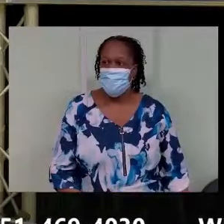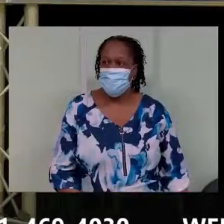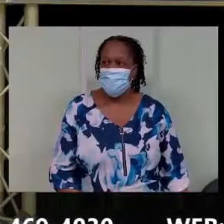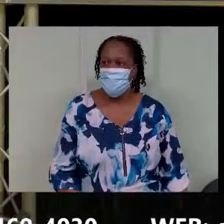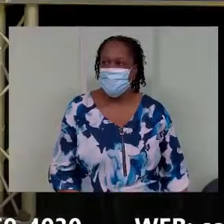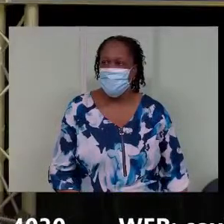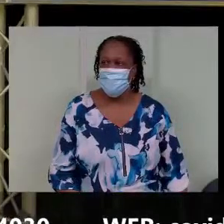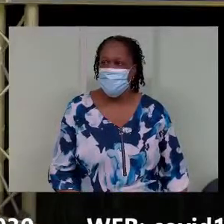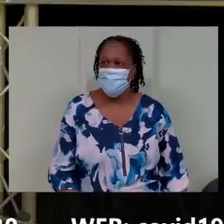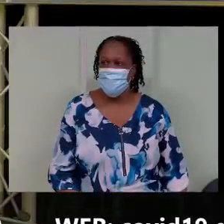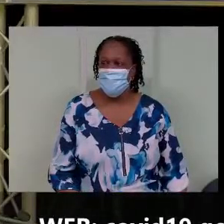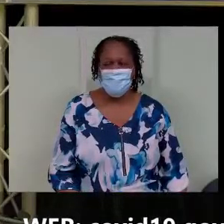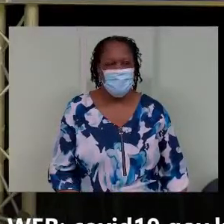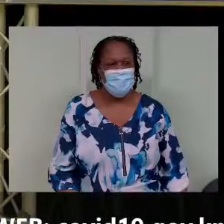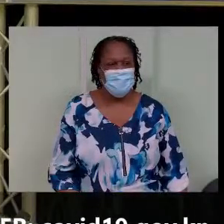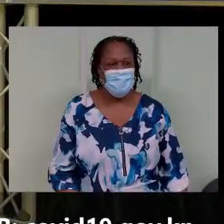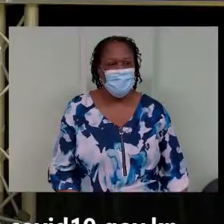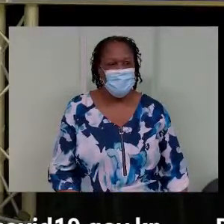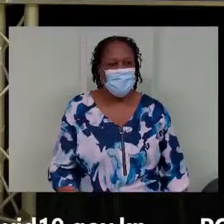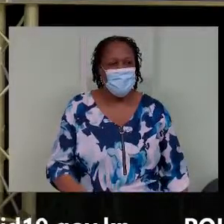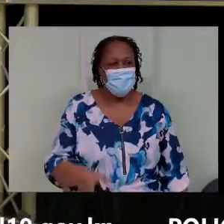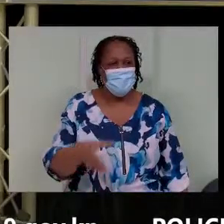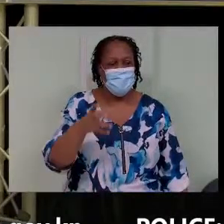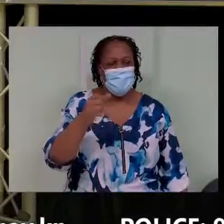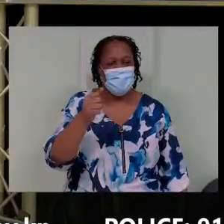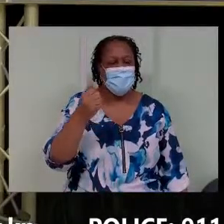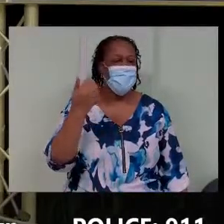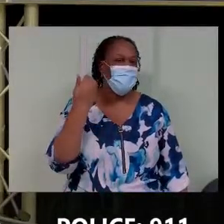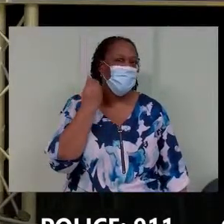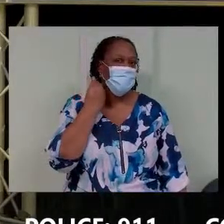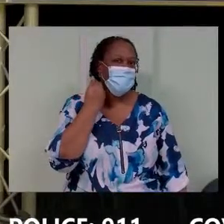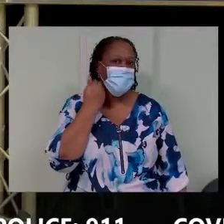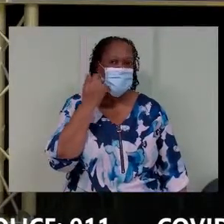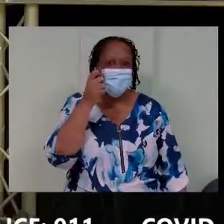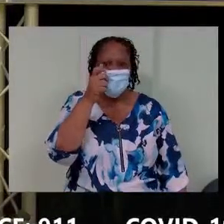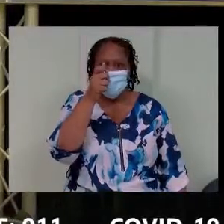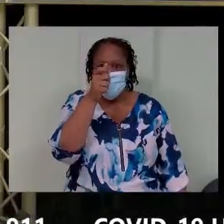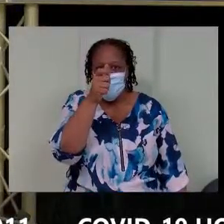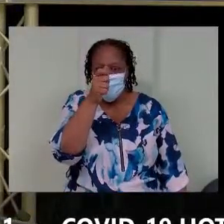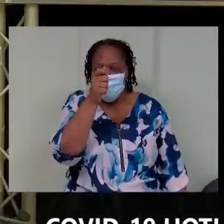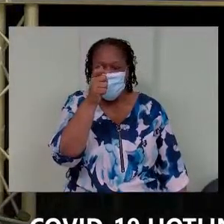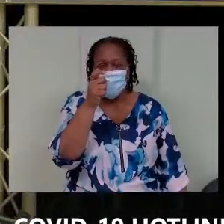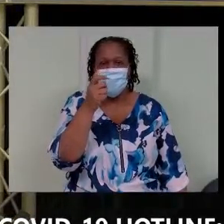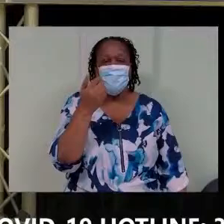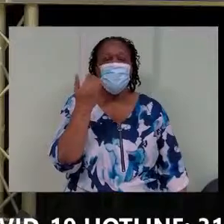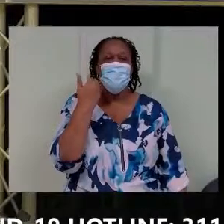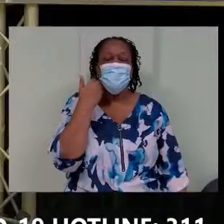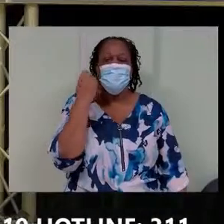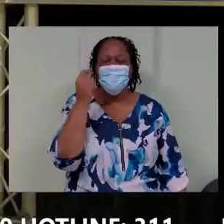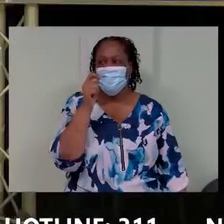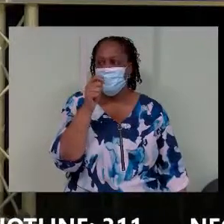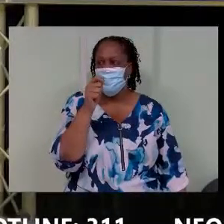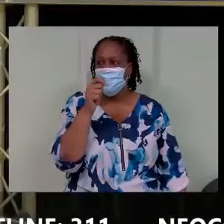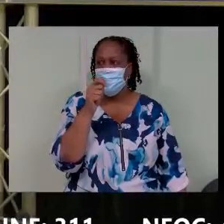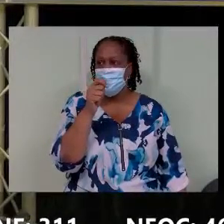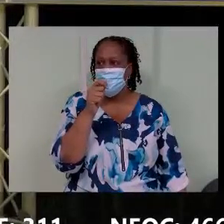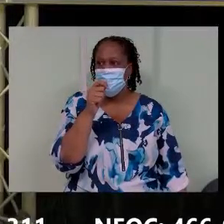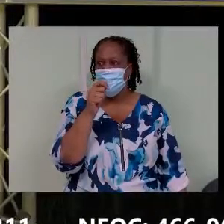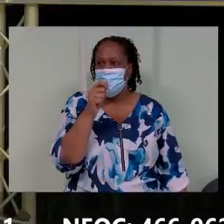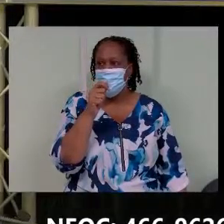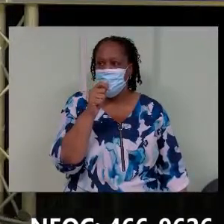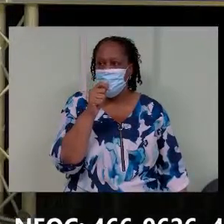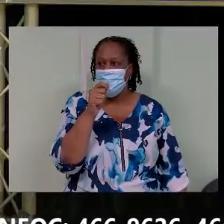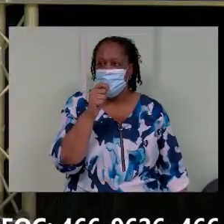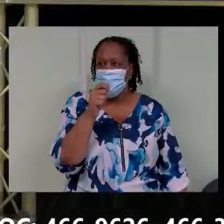gland in the human brain. He said that taking the temperature would be